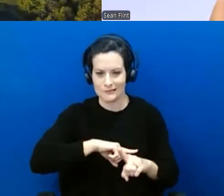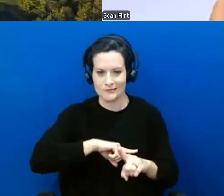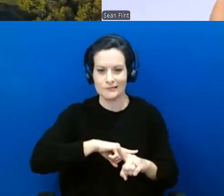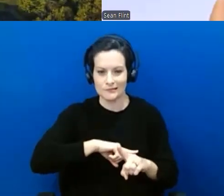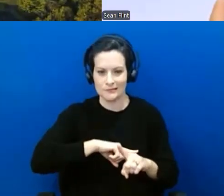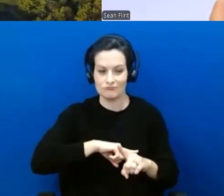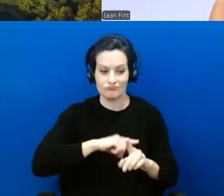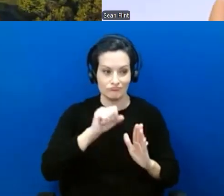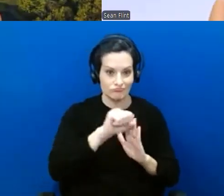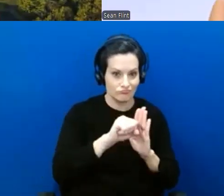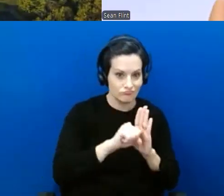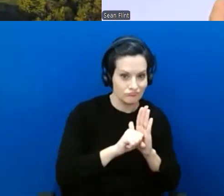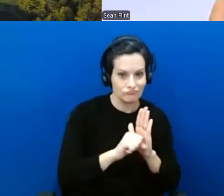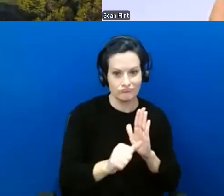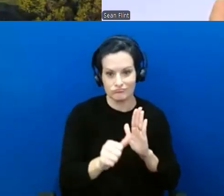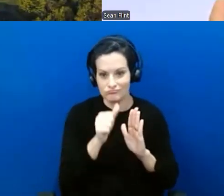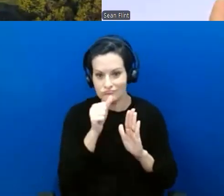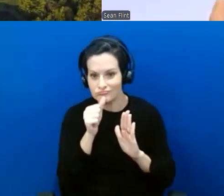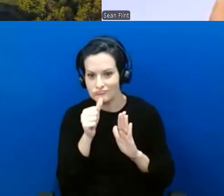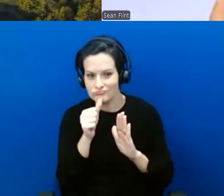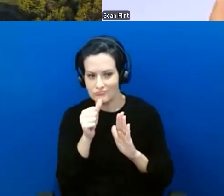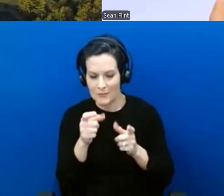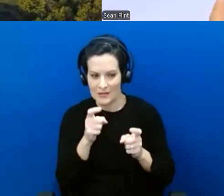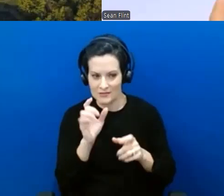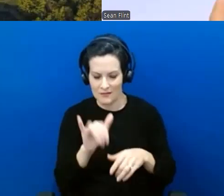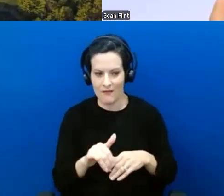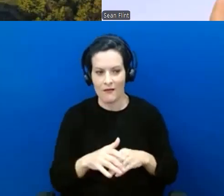state lands as well, is